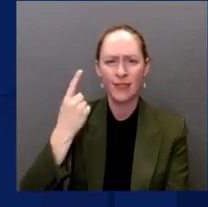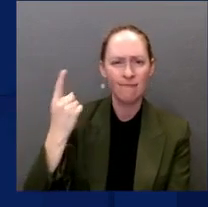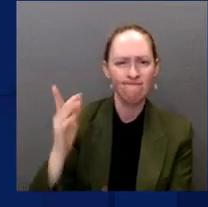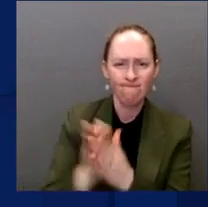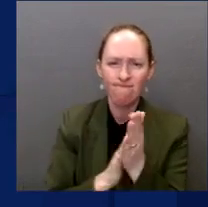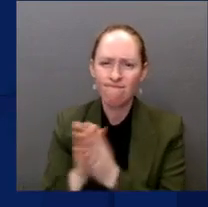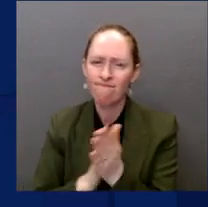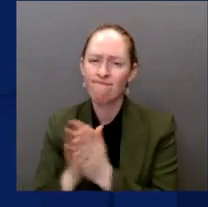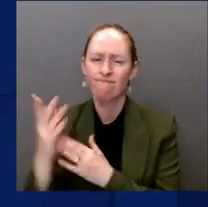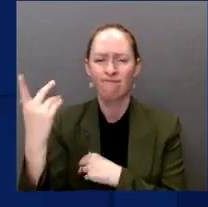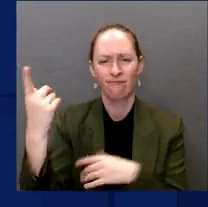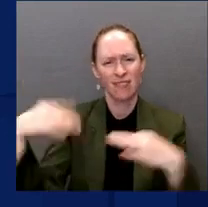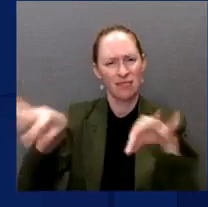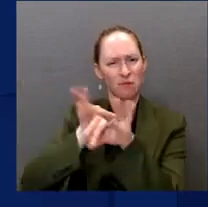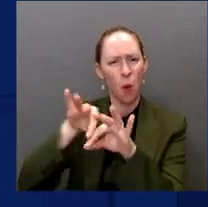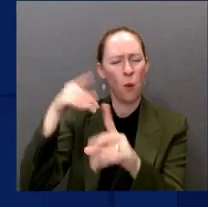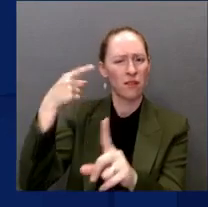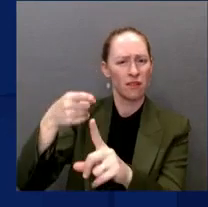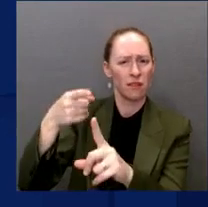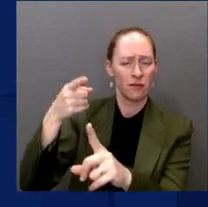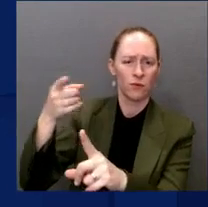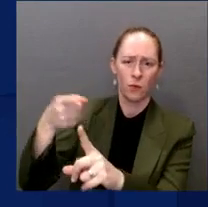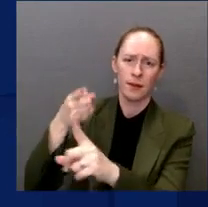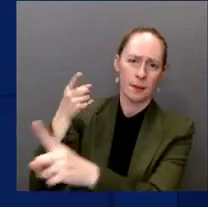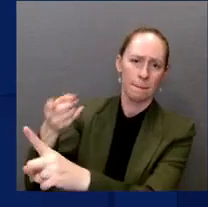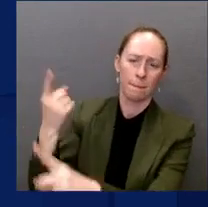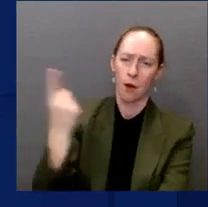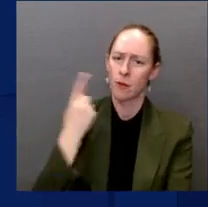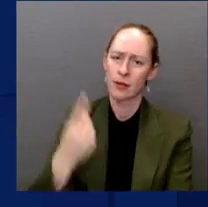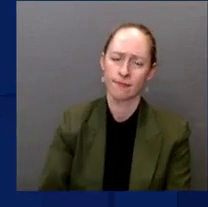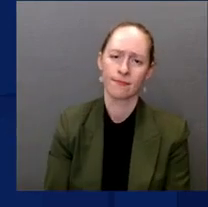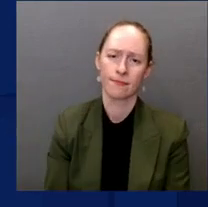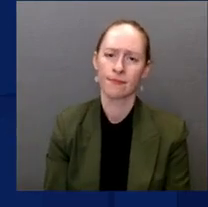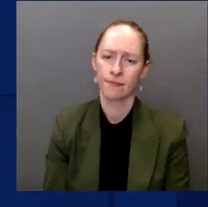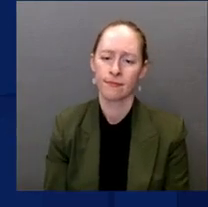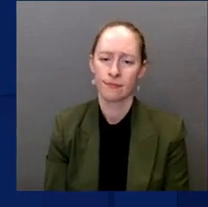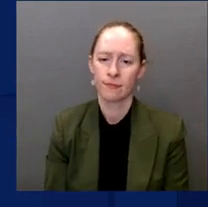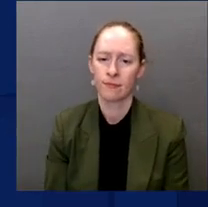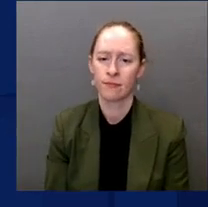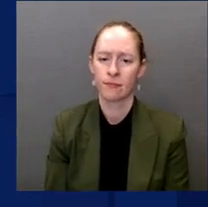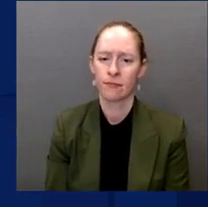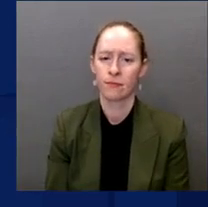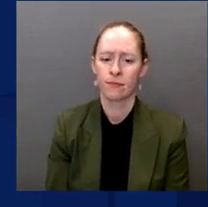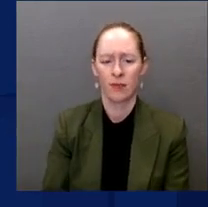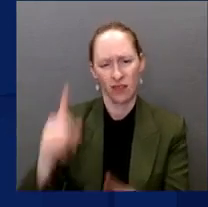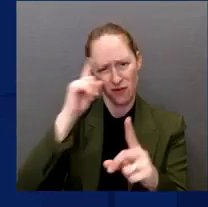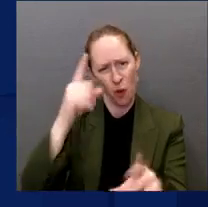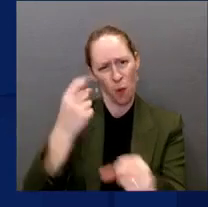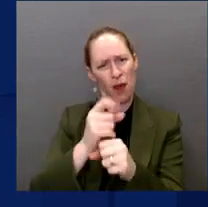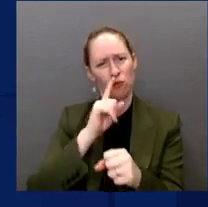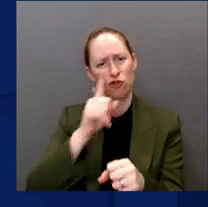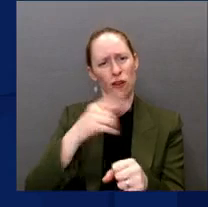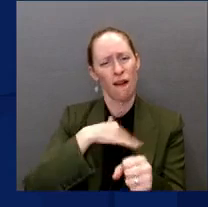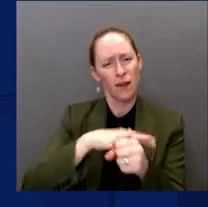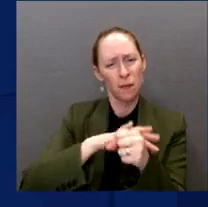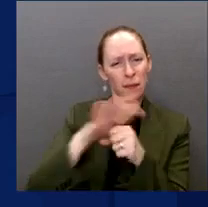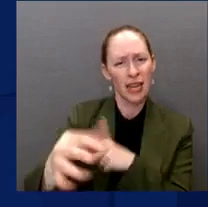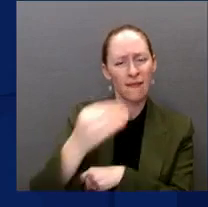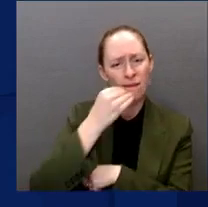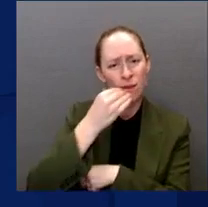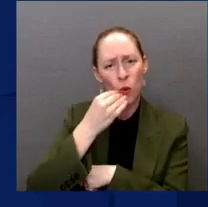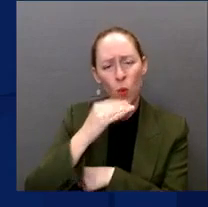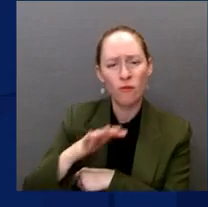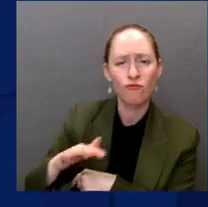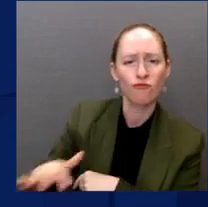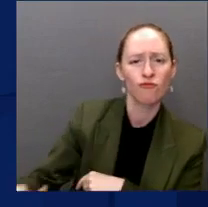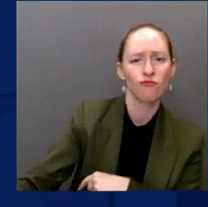role that nutrition plays in our health and our healthcare system, and it acknowledges that we have to give families the tools to keep